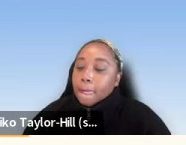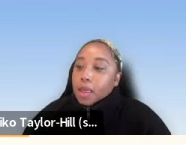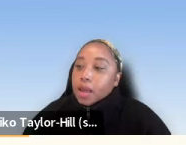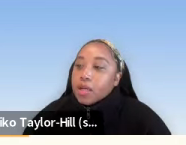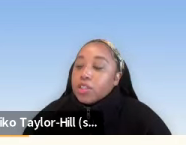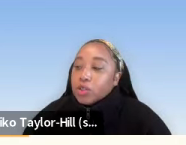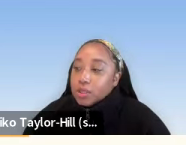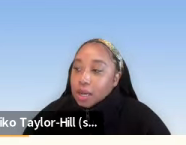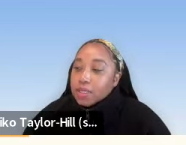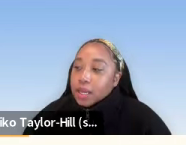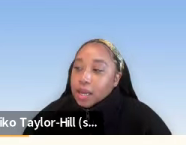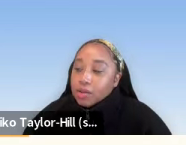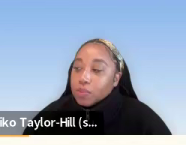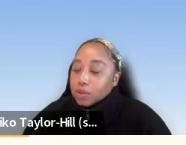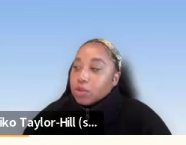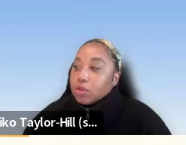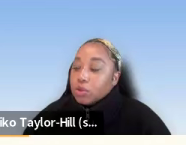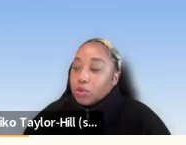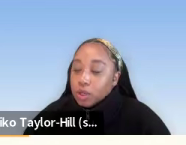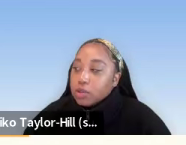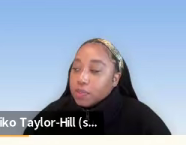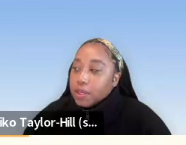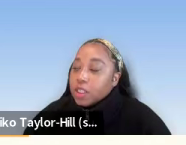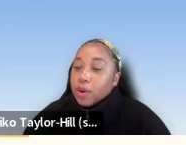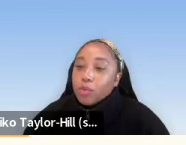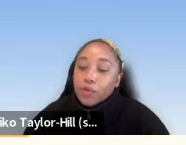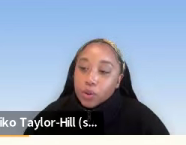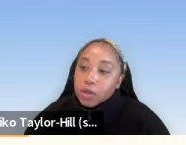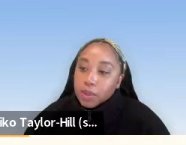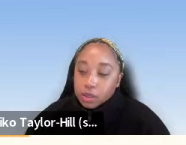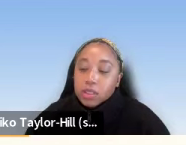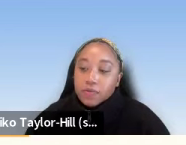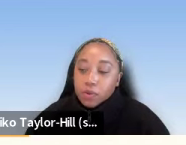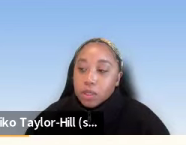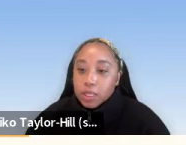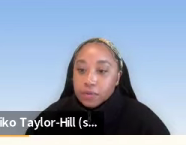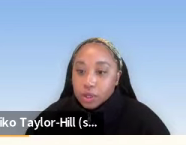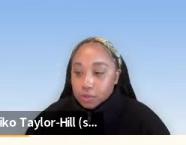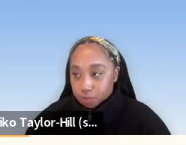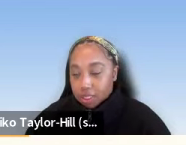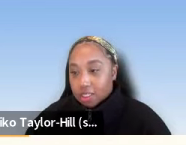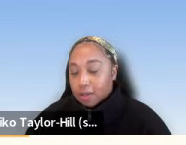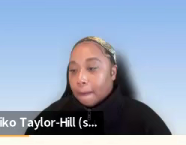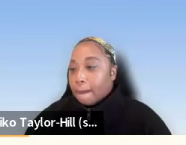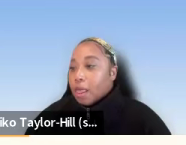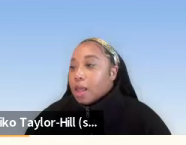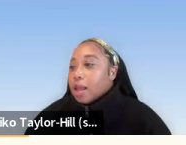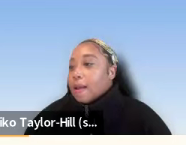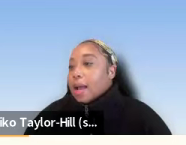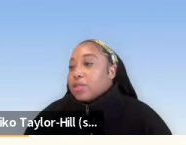access. In addition to adopting a health approach to drug use dependence by removing criminal penalties for low-level drug